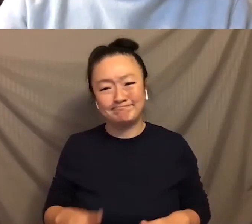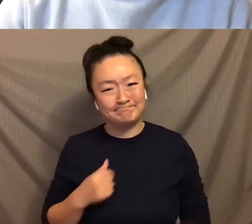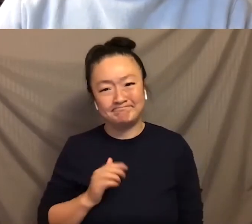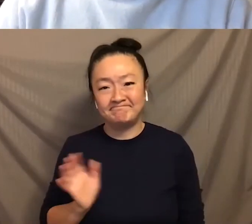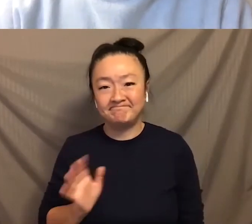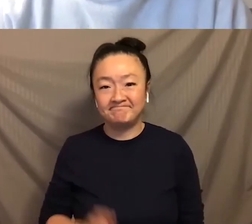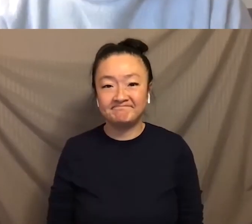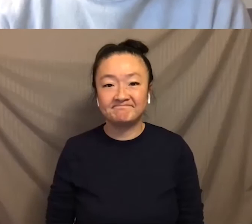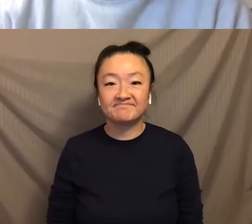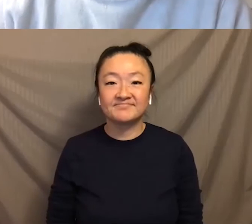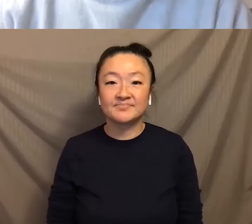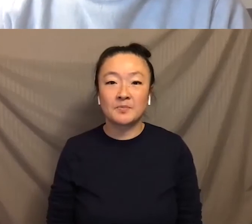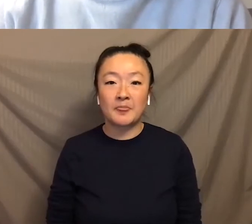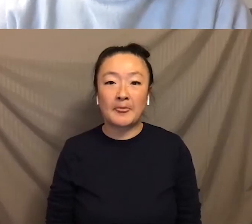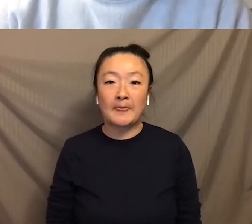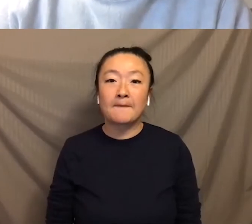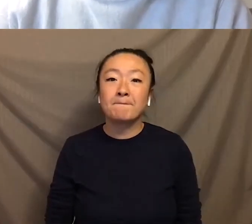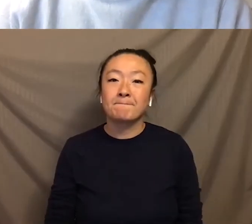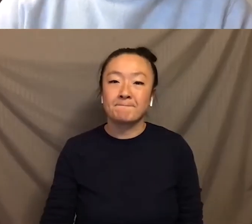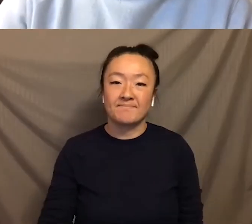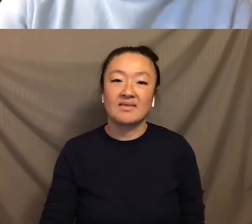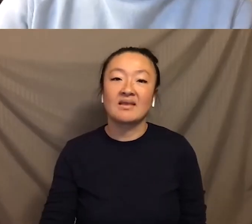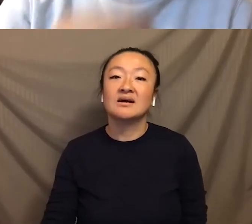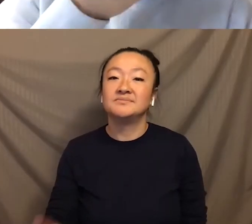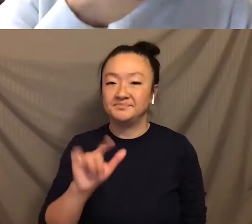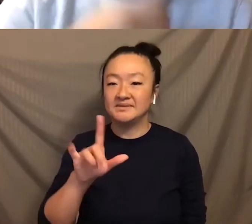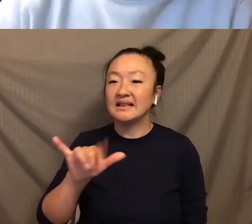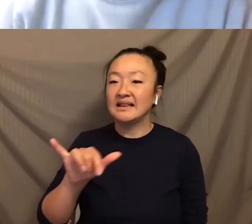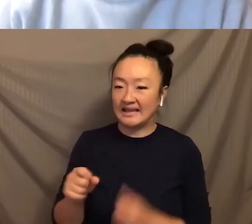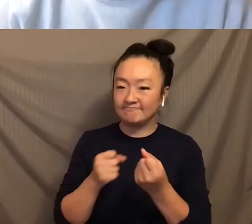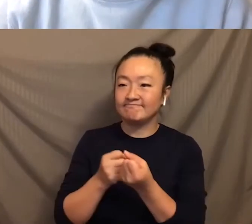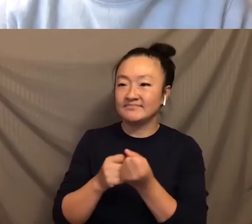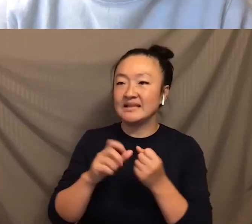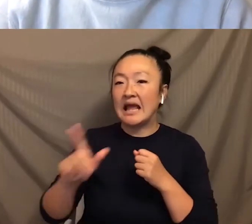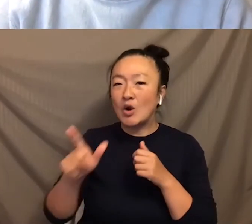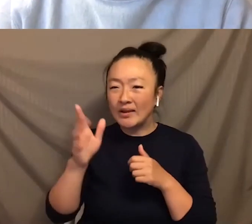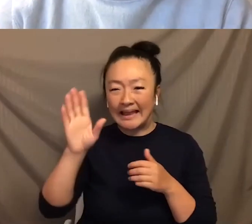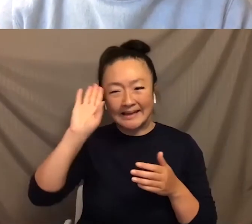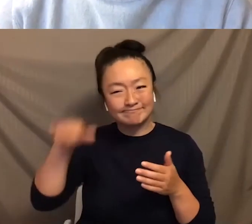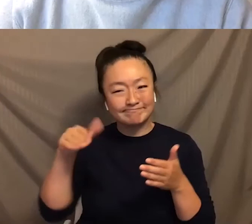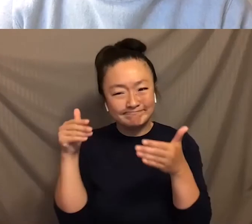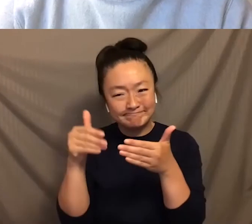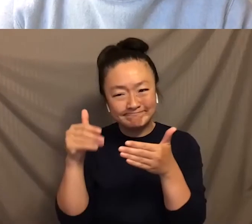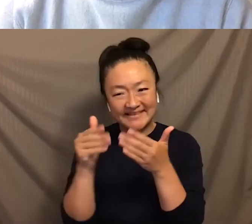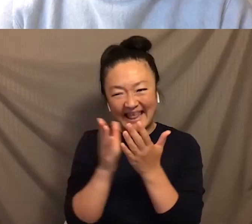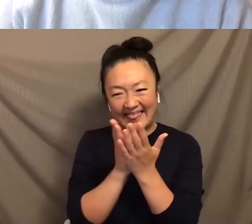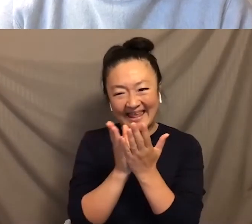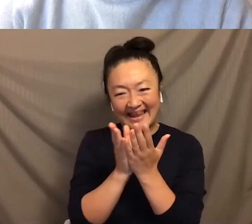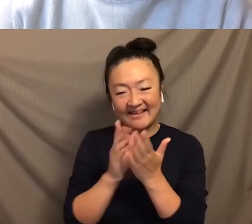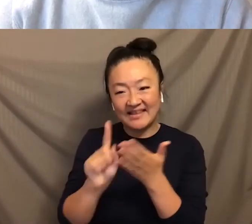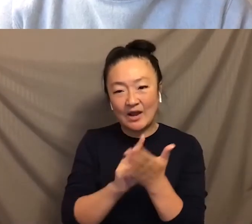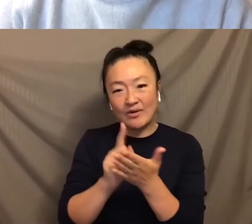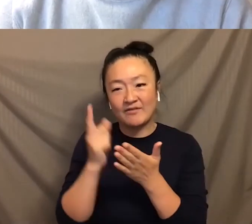Monique. to the workshop, come to Kundiman, definitely. I am conscious that we're almost at the end of our hour, so I have one more question, and then